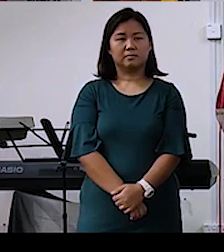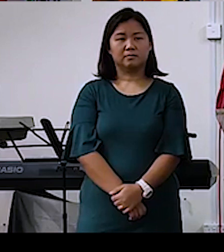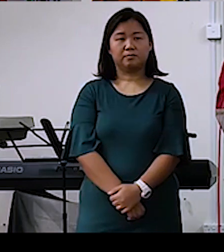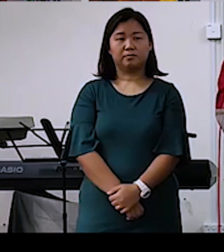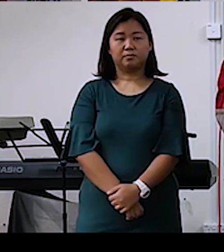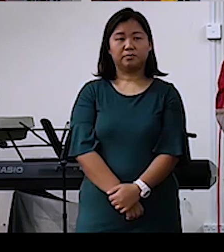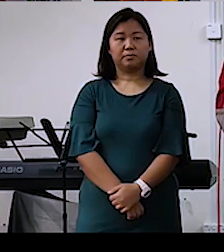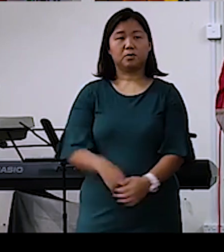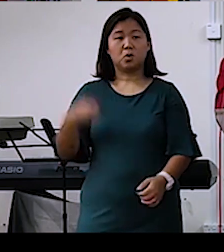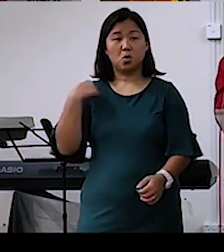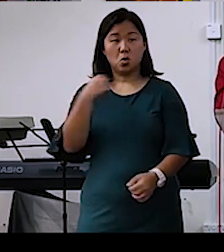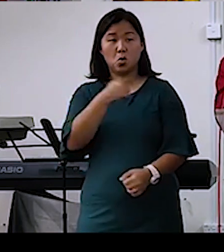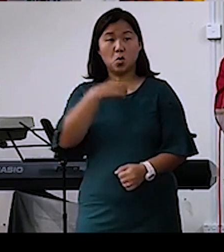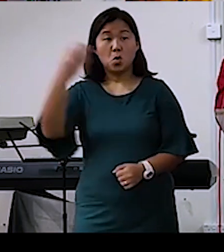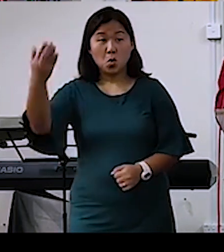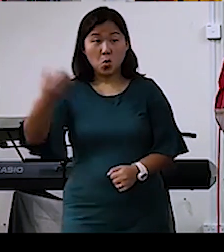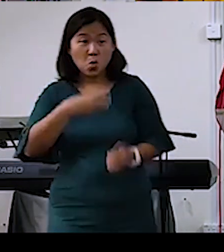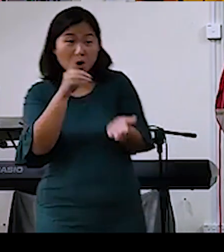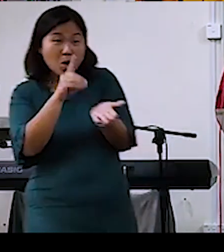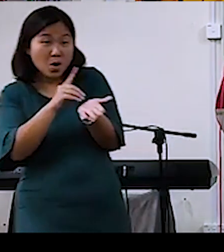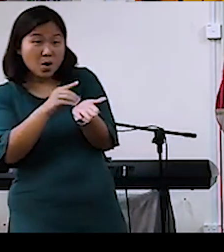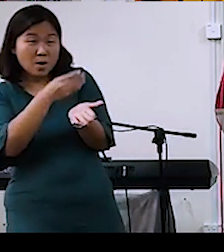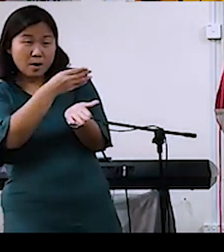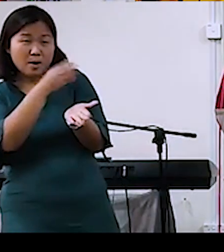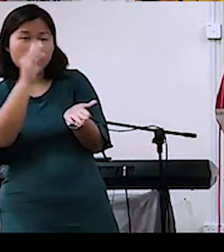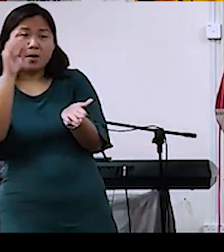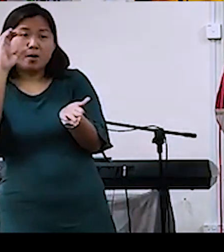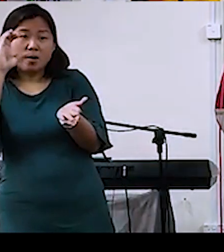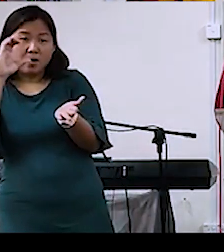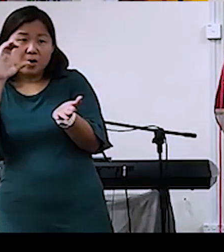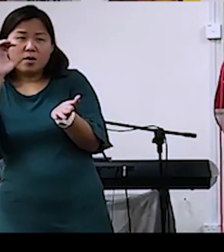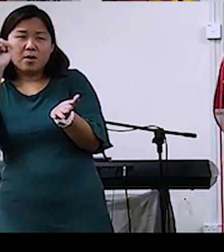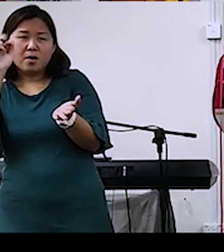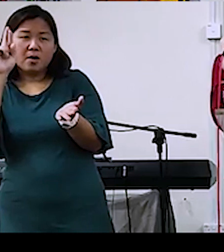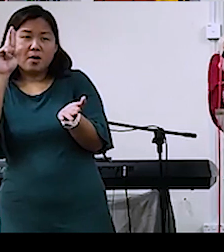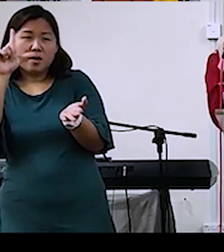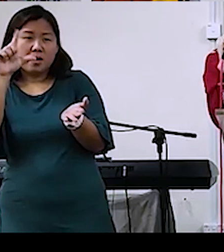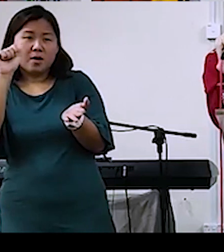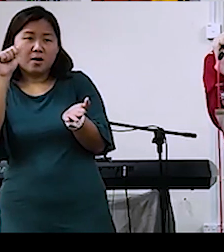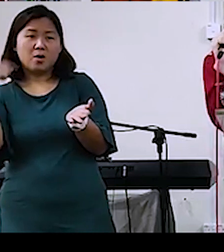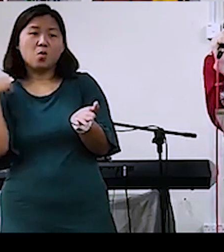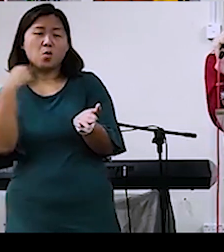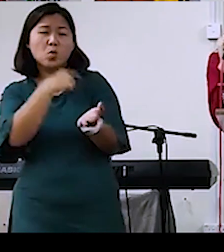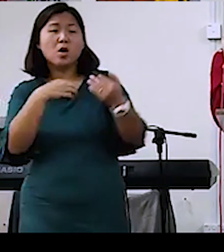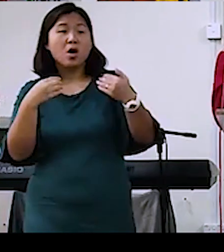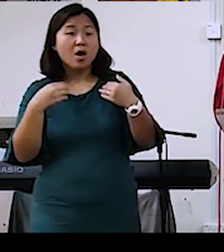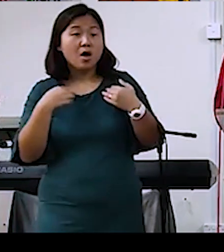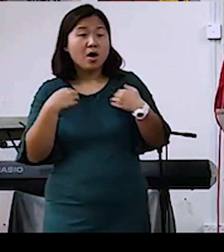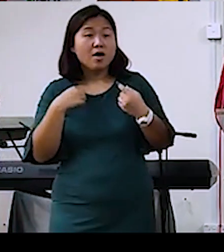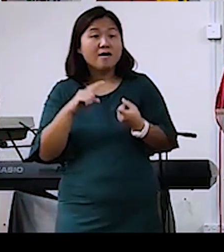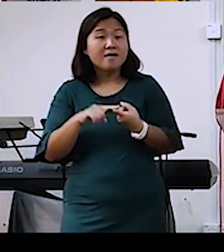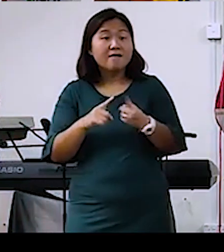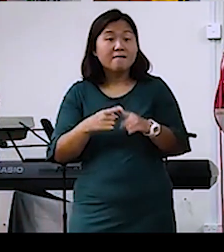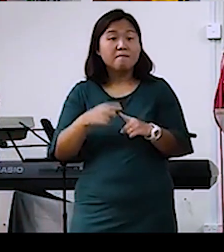know, we welcomed Dr. Kayla this morning, isn't it? Yeah, she's someone I just met because we have a mutual friend, and Dr. Kayla